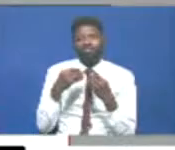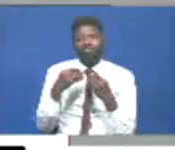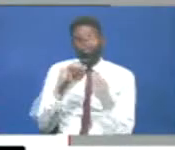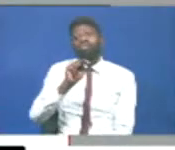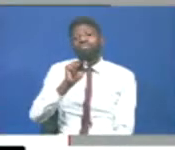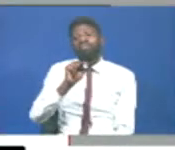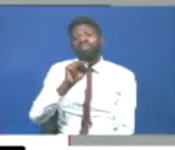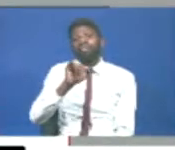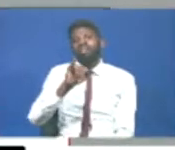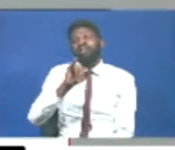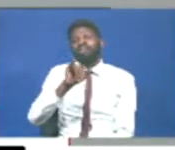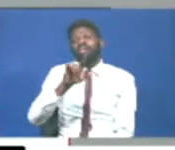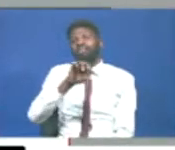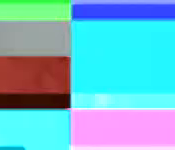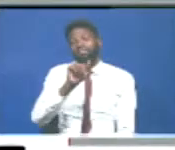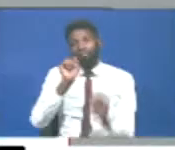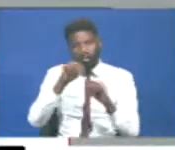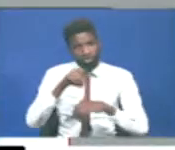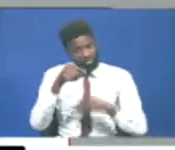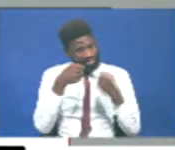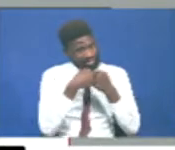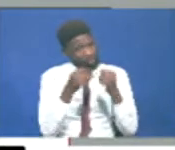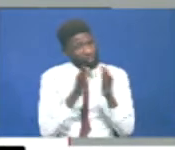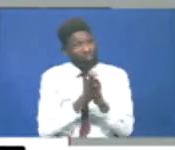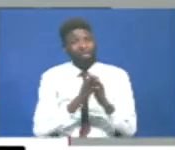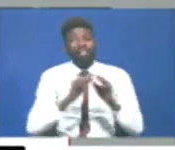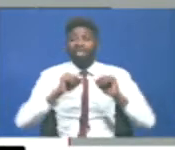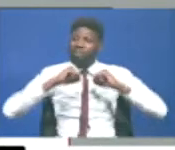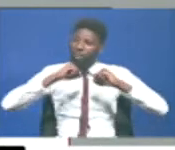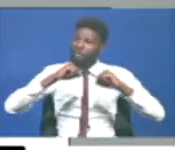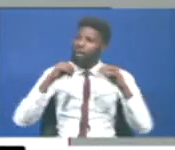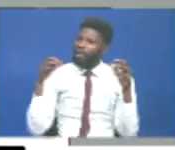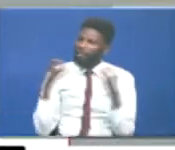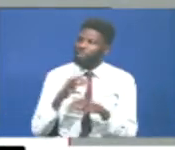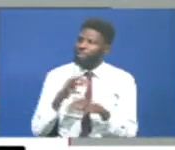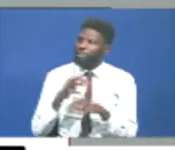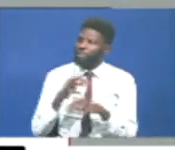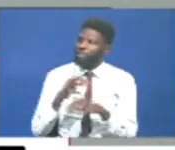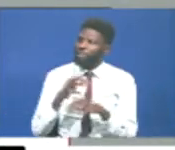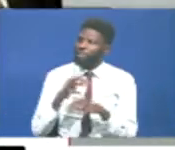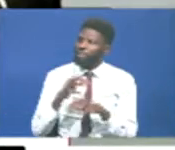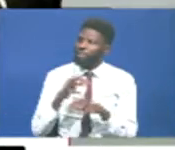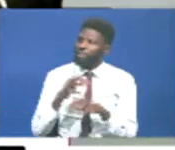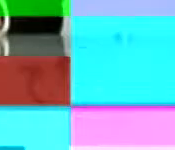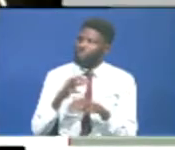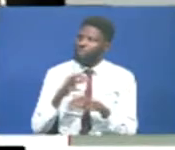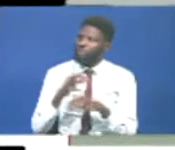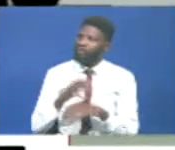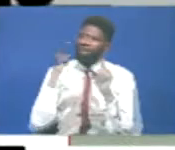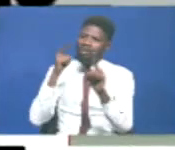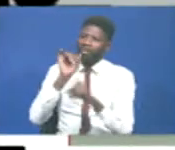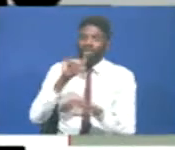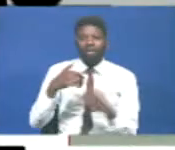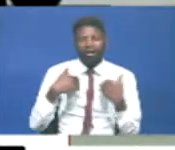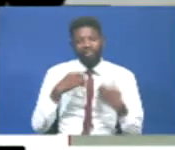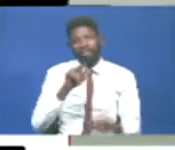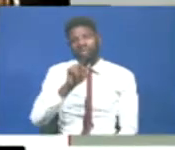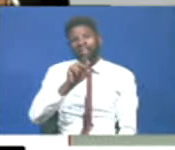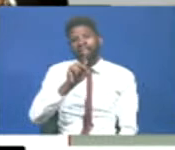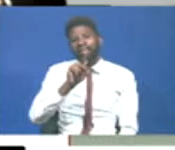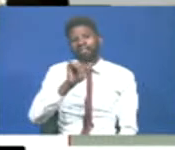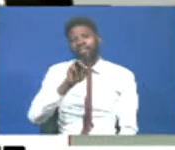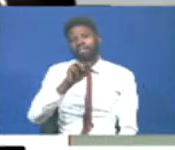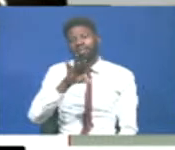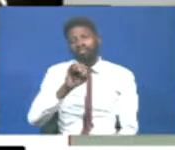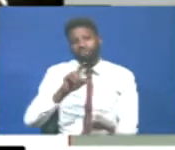at the back to say, okay. So you're going against a big giant at that point in time. Yeah, we were looking at, because there was Kimbo and Cowboy and stuff like that being sold.